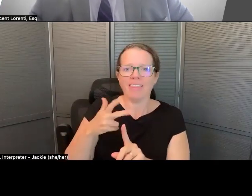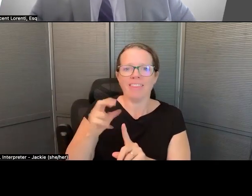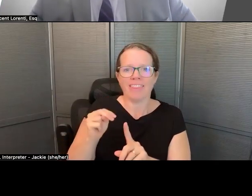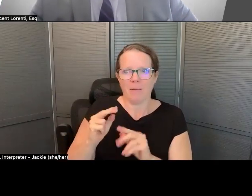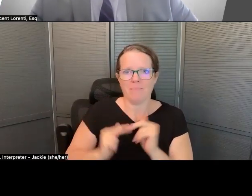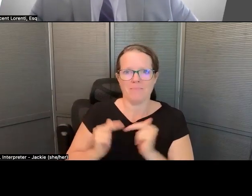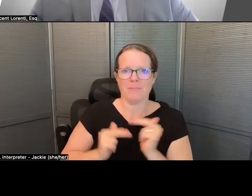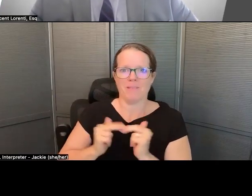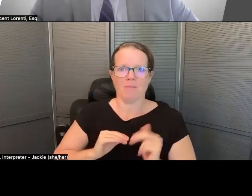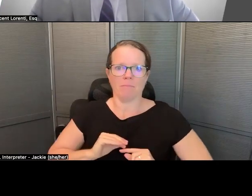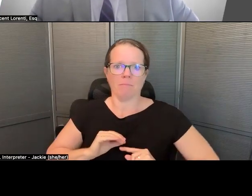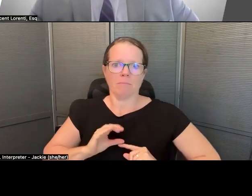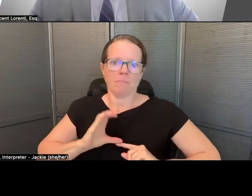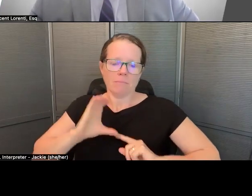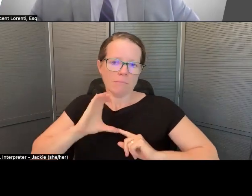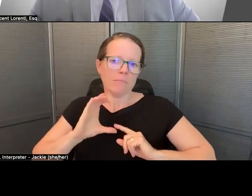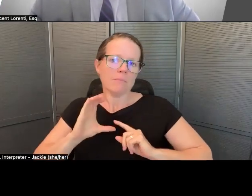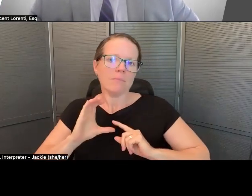Next slide.